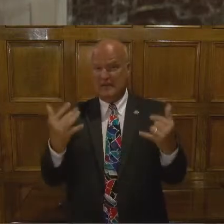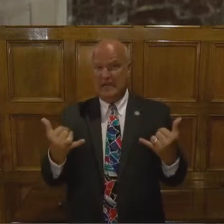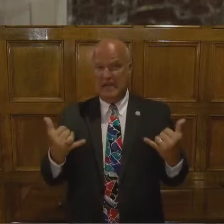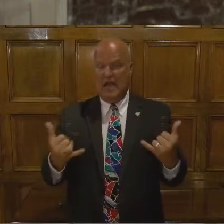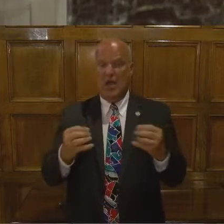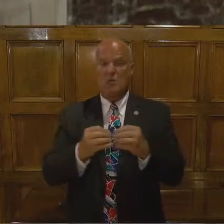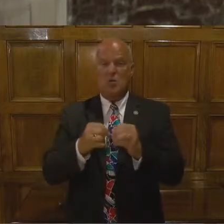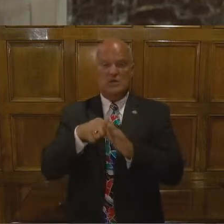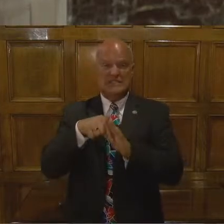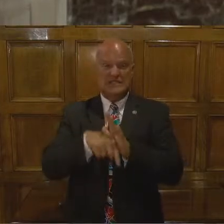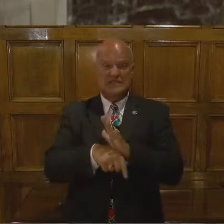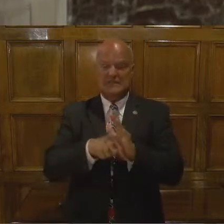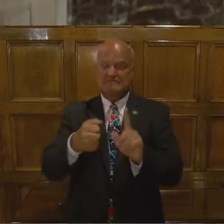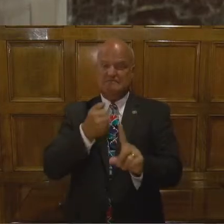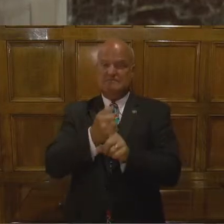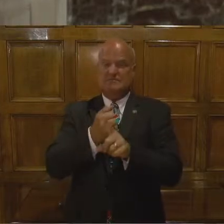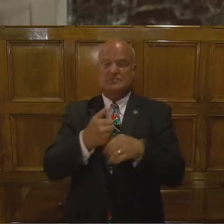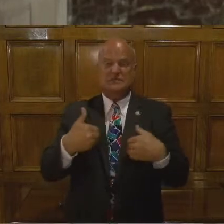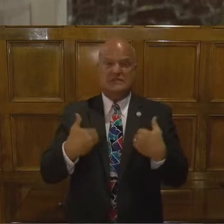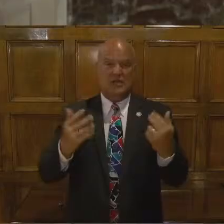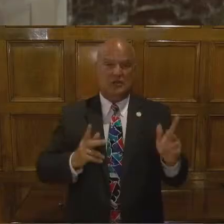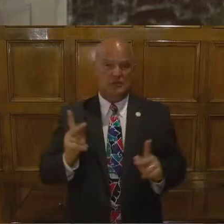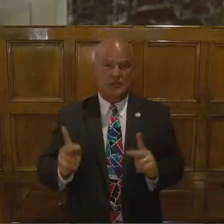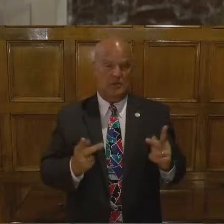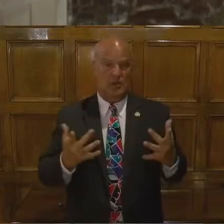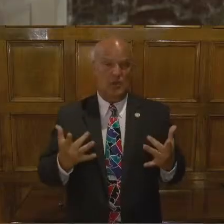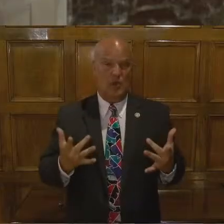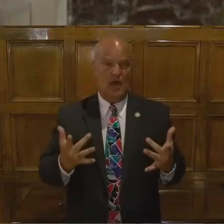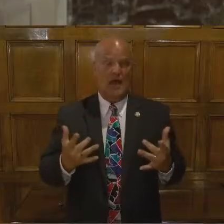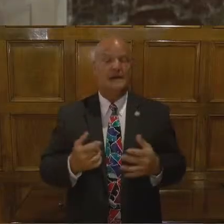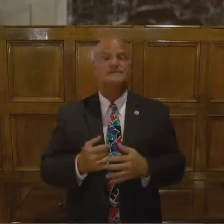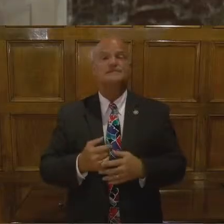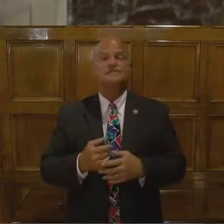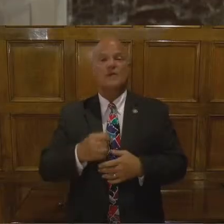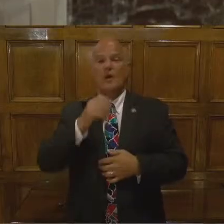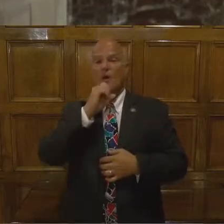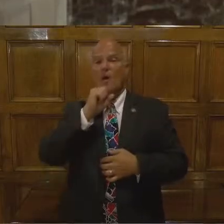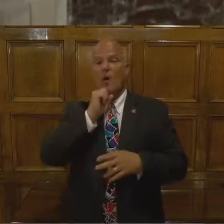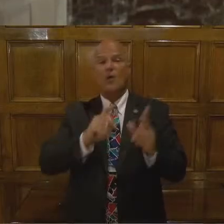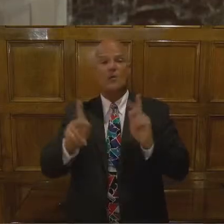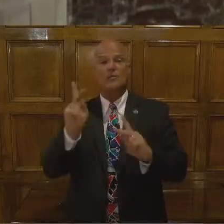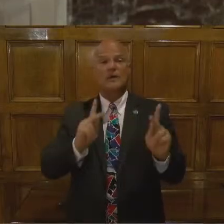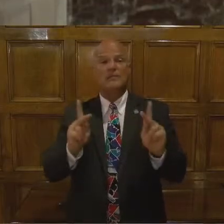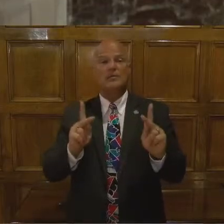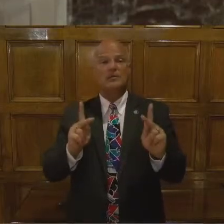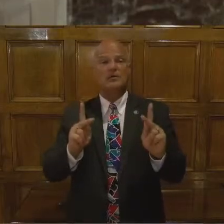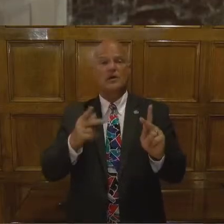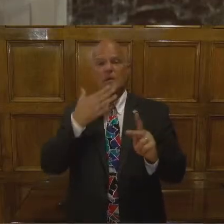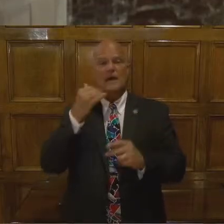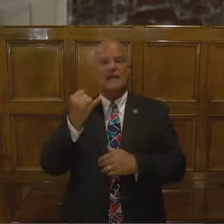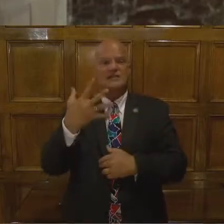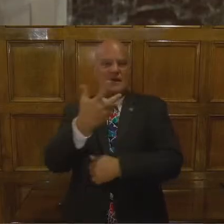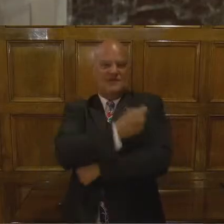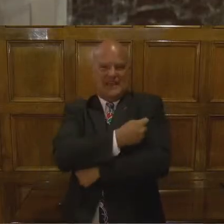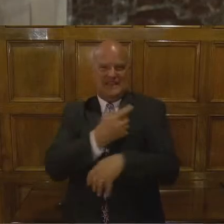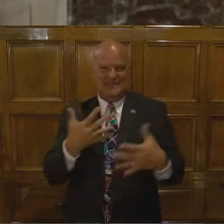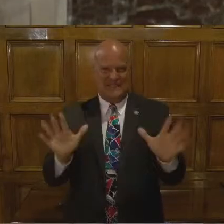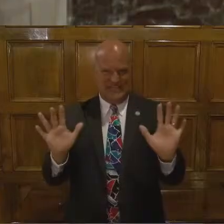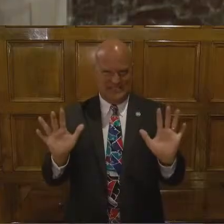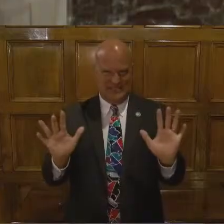looking more severe and is impacting a younger population. One is that the older population may be doing a better job of getting